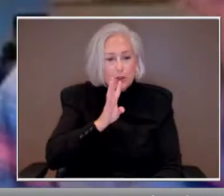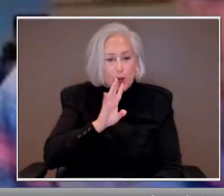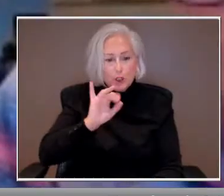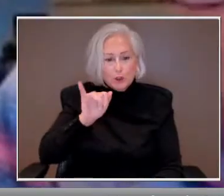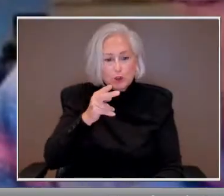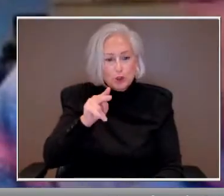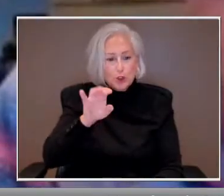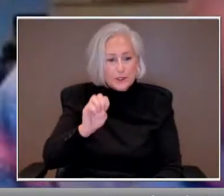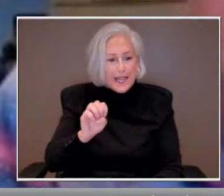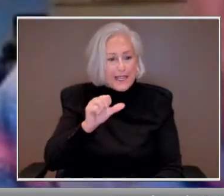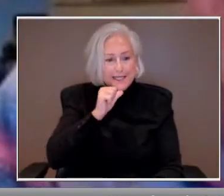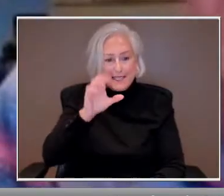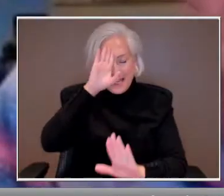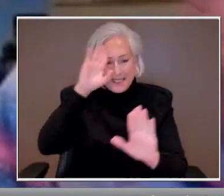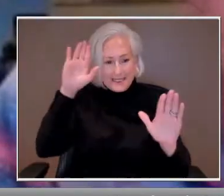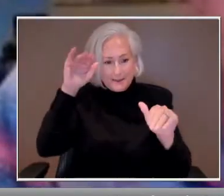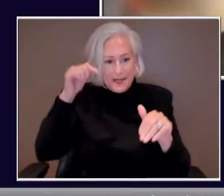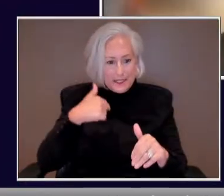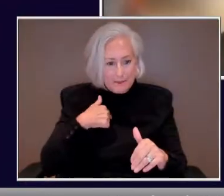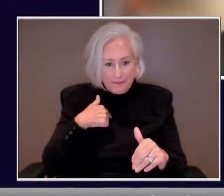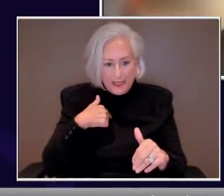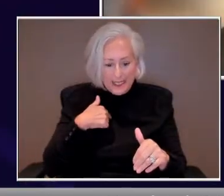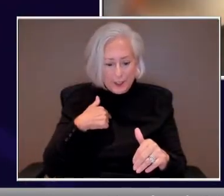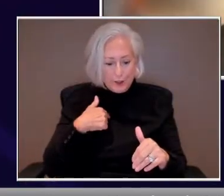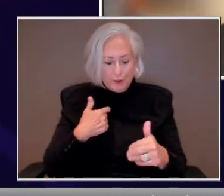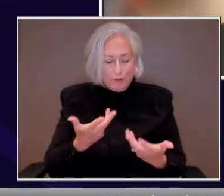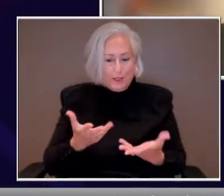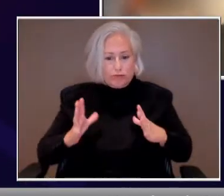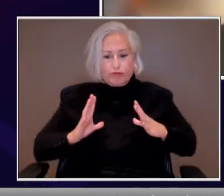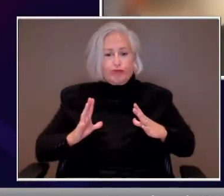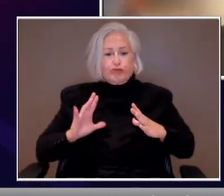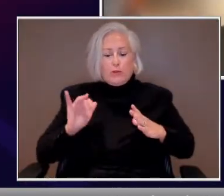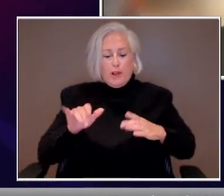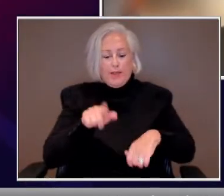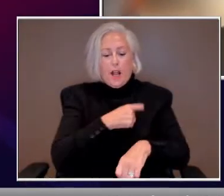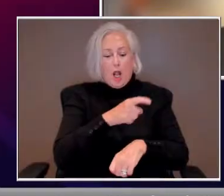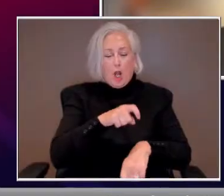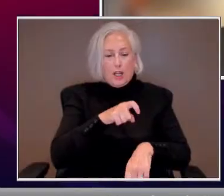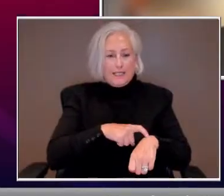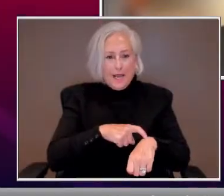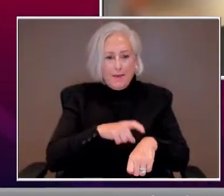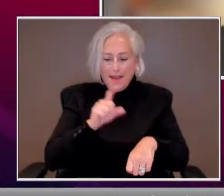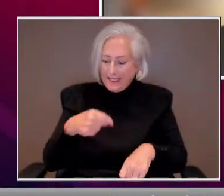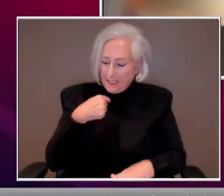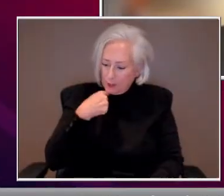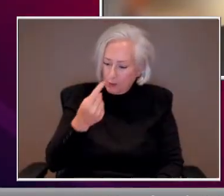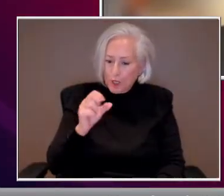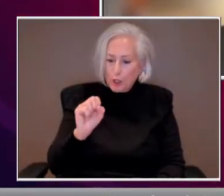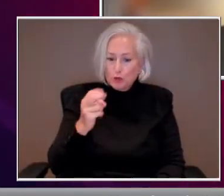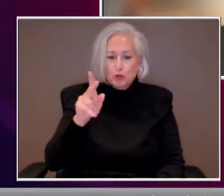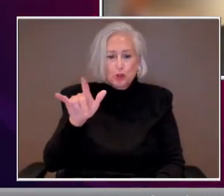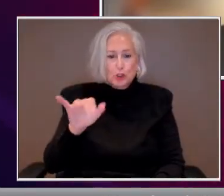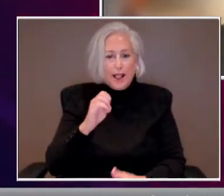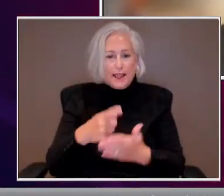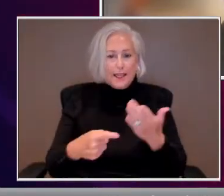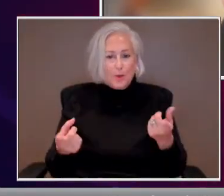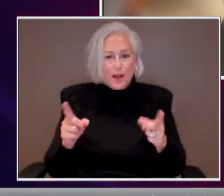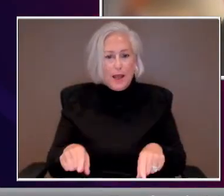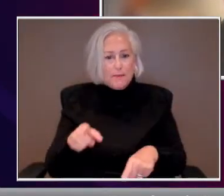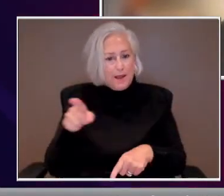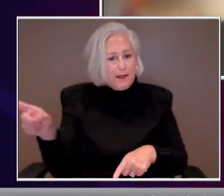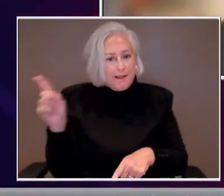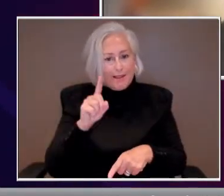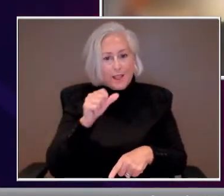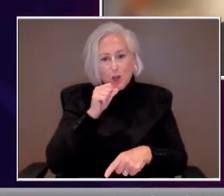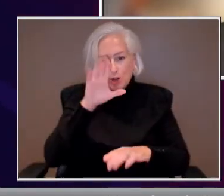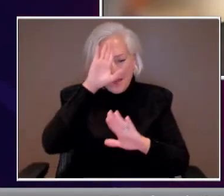me to be gone this long. I've got to talk to Janae. I've got to let Shelly know that what's going on. They're not